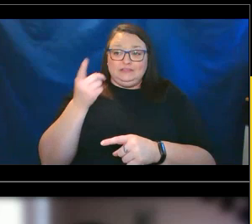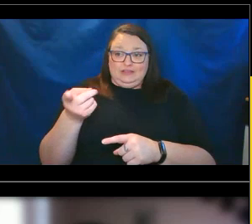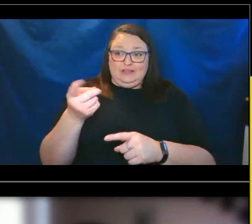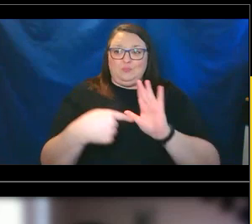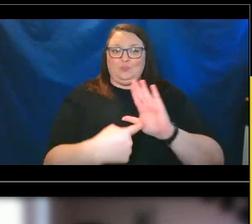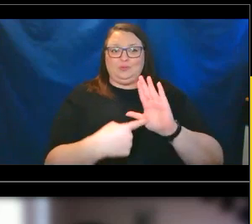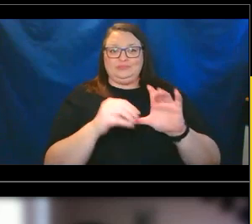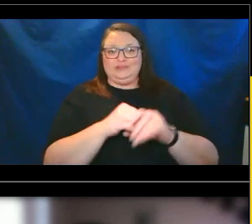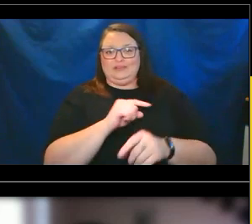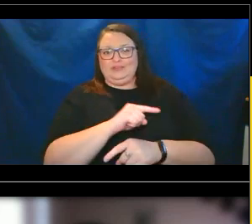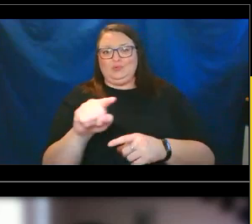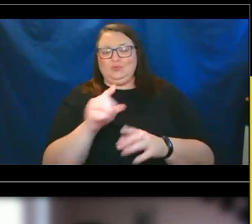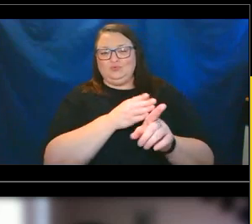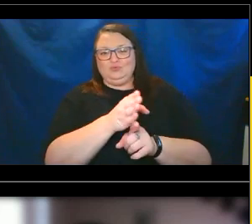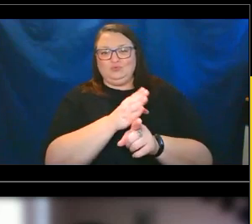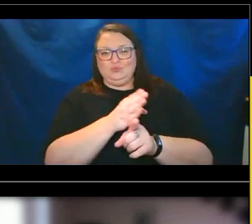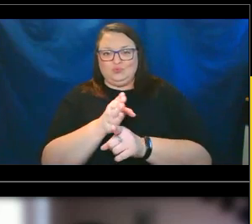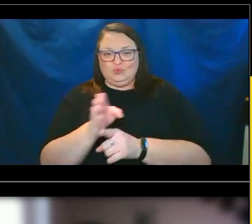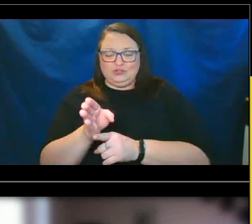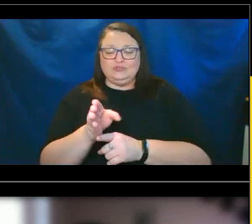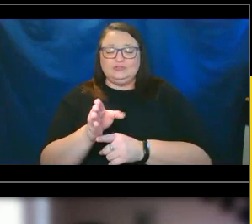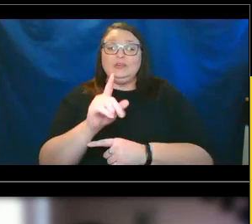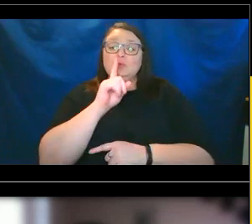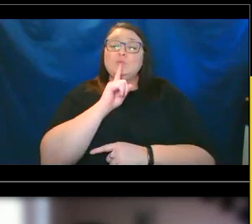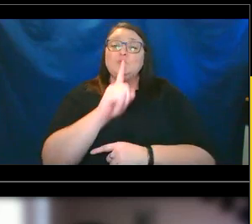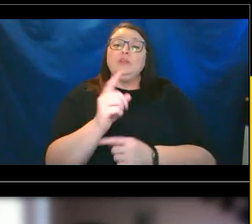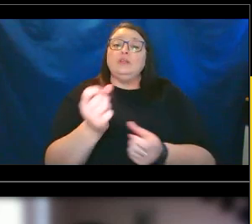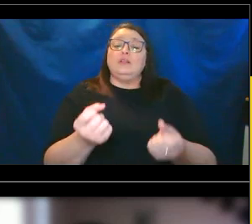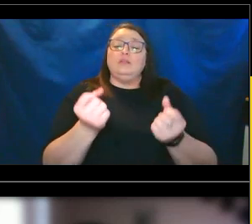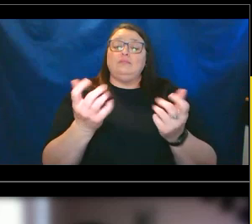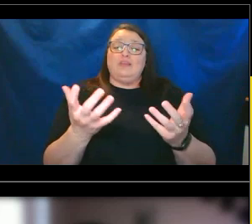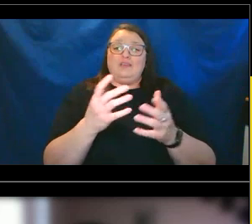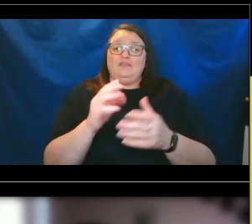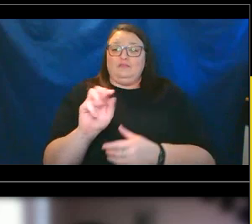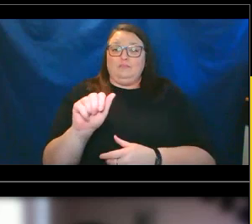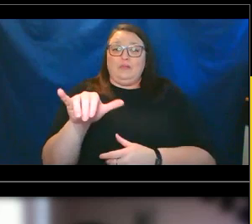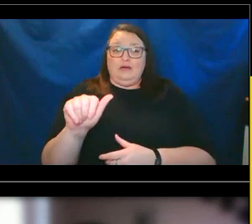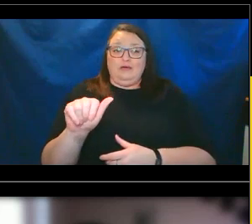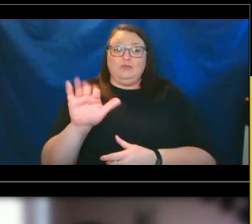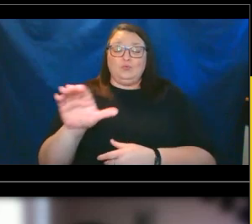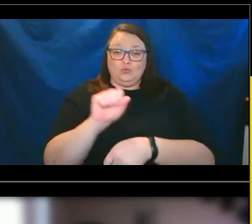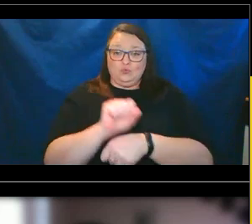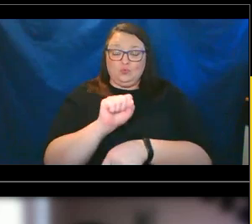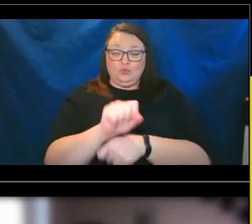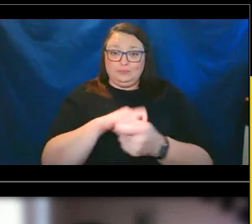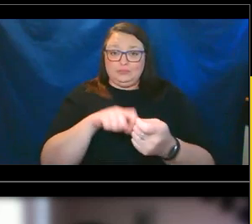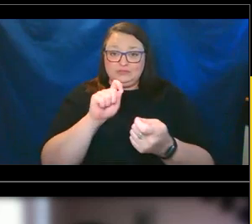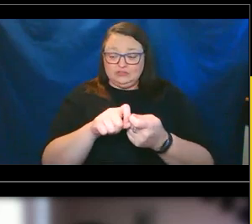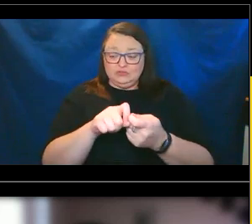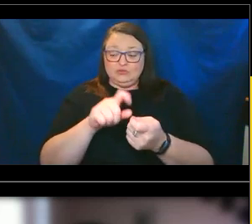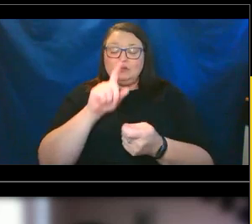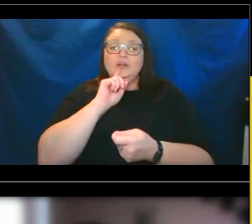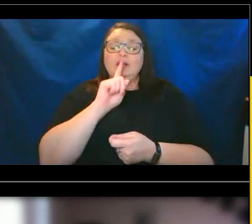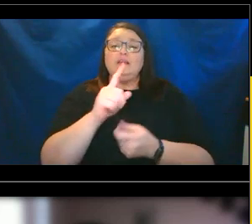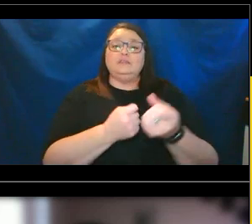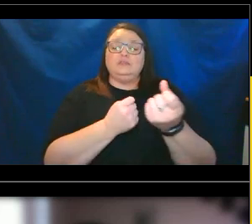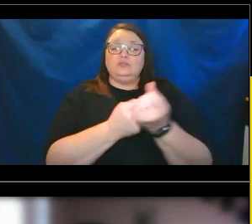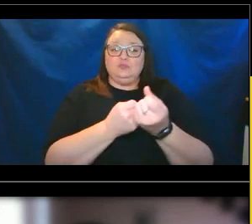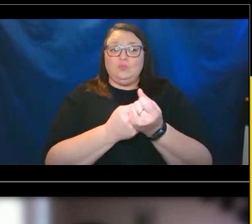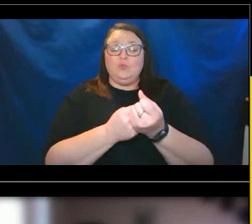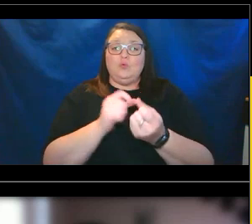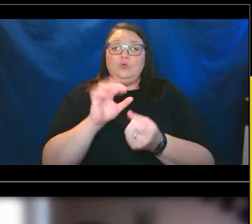those careers. And really, a lot of what Maya's work is doing in particular is supporting faculty